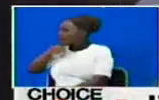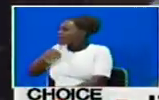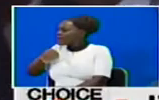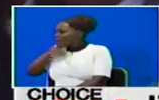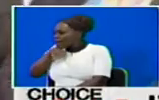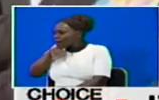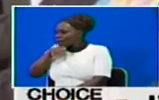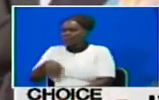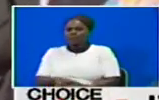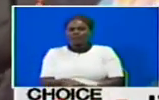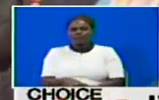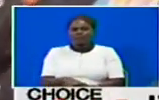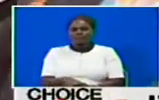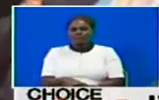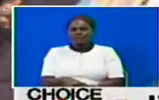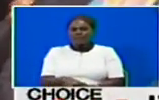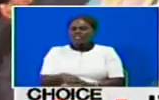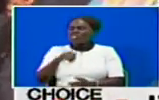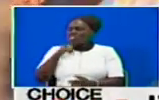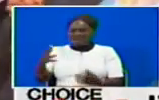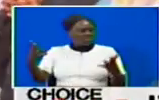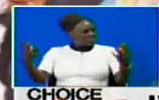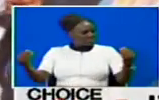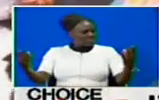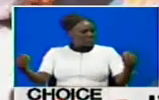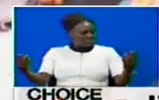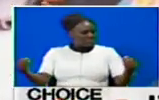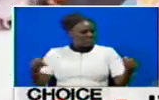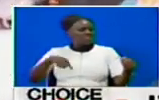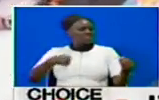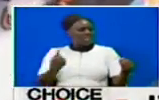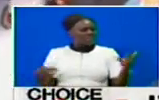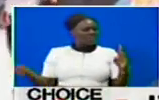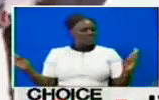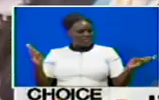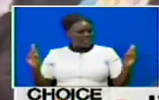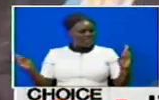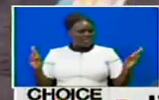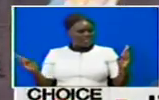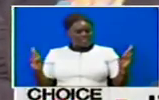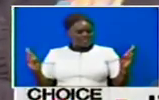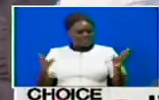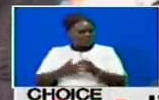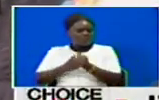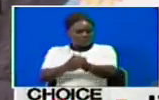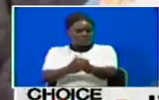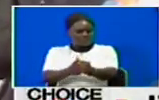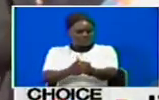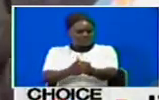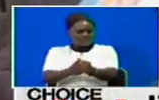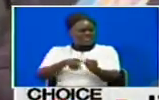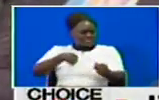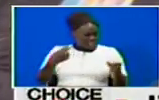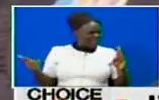Odinga. This was not an easy matter. I was ready to carry this bendera.